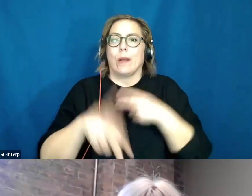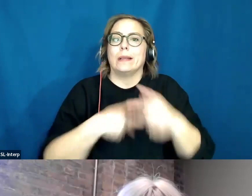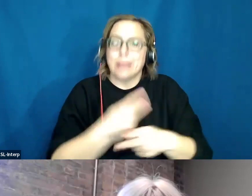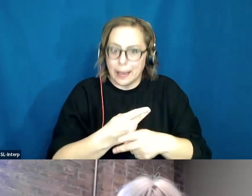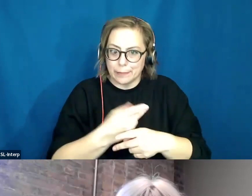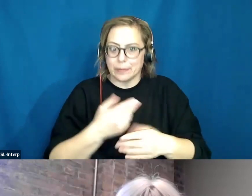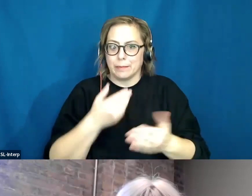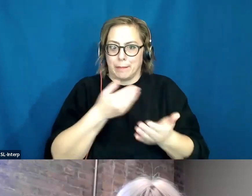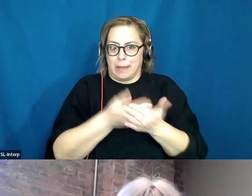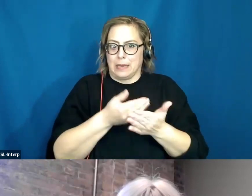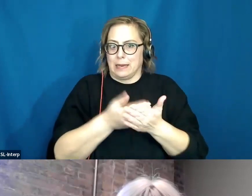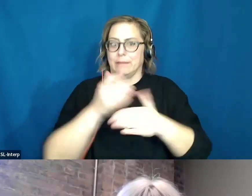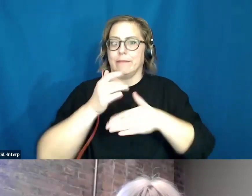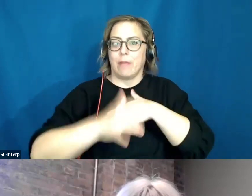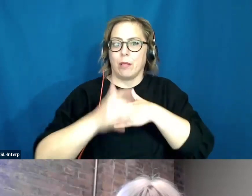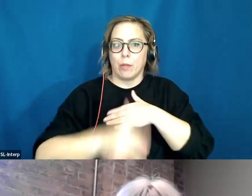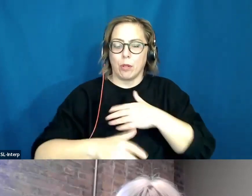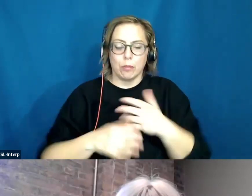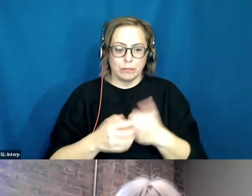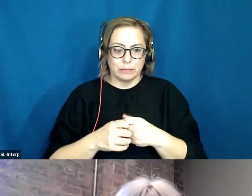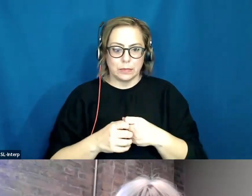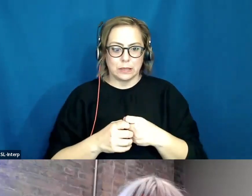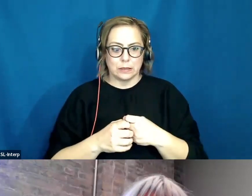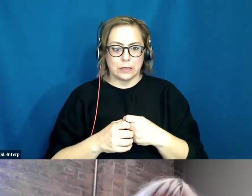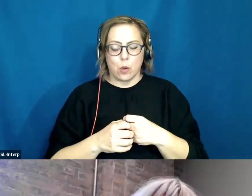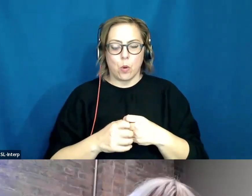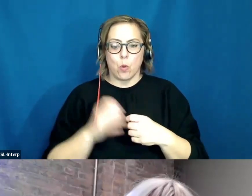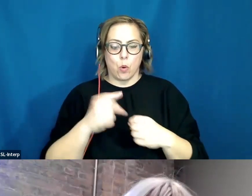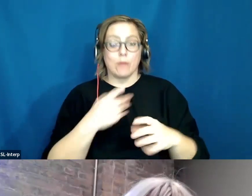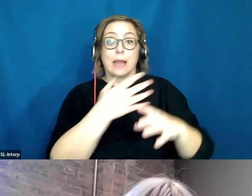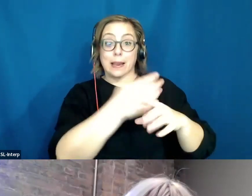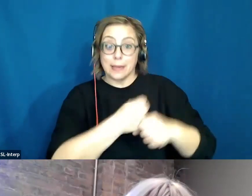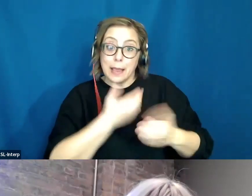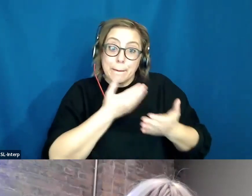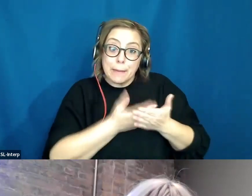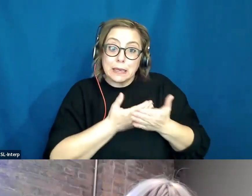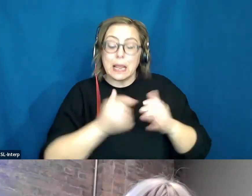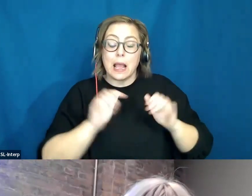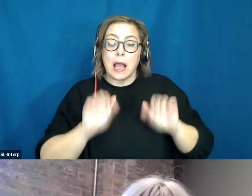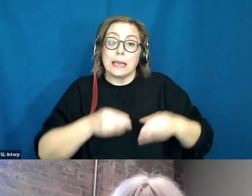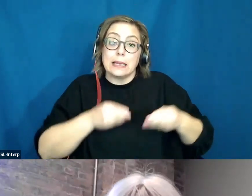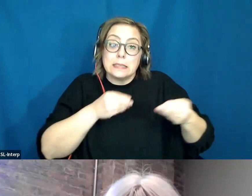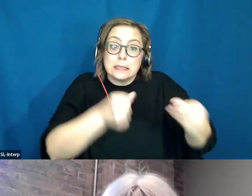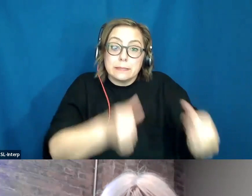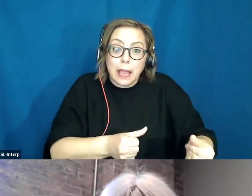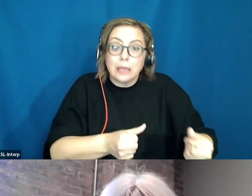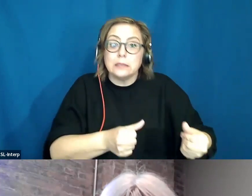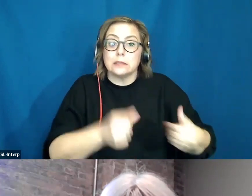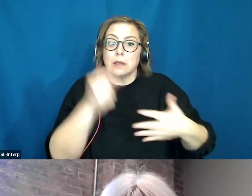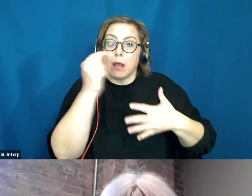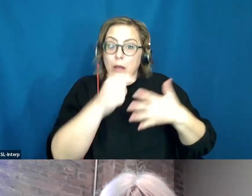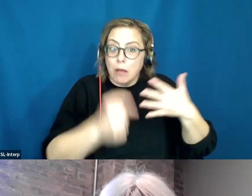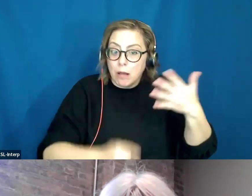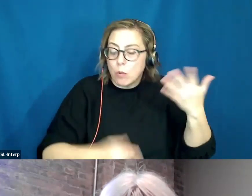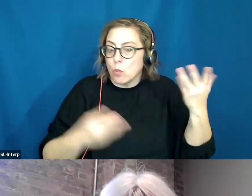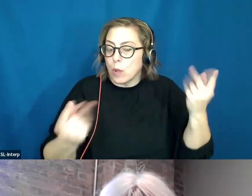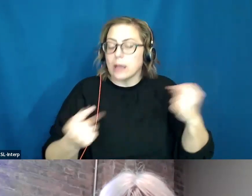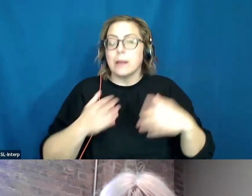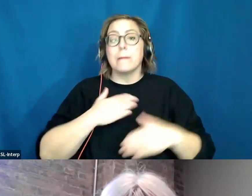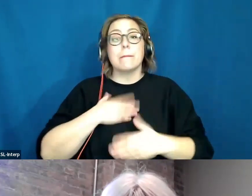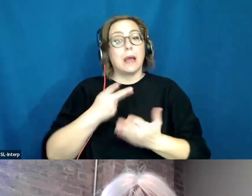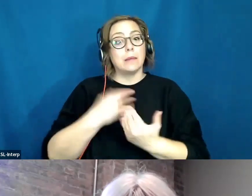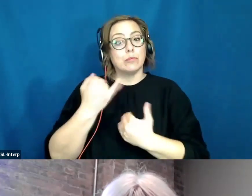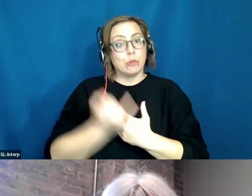for, what type of things you can spend this grant money on. A big thing, the project I have in mind right